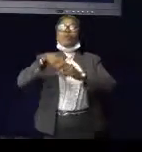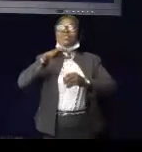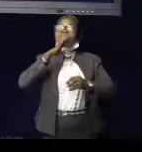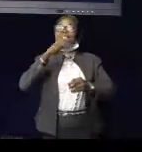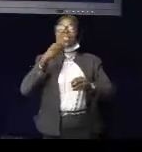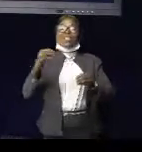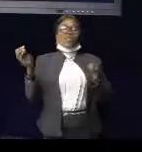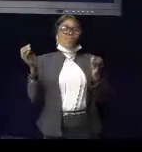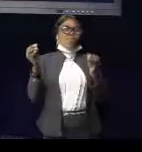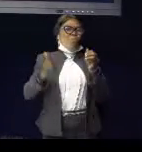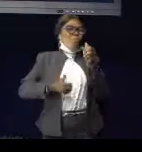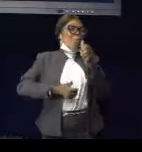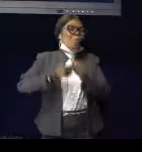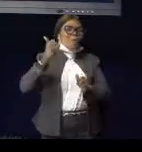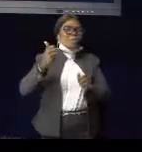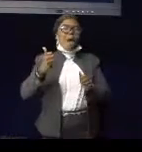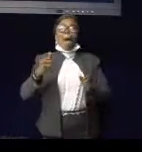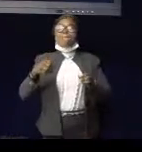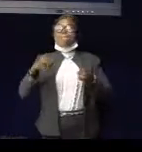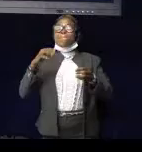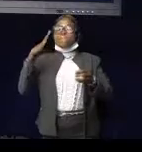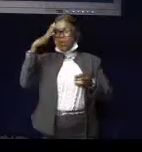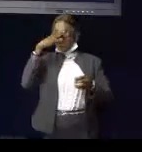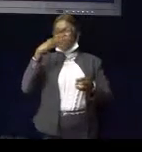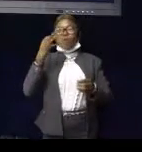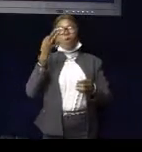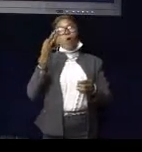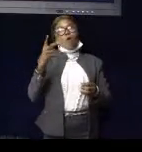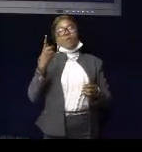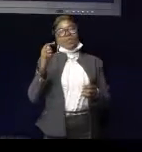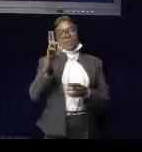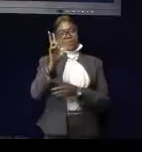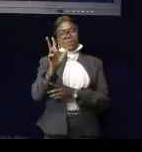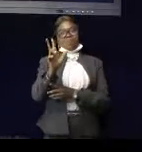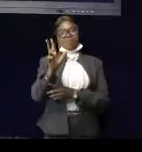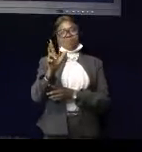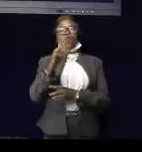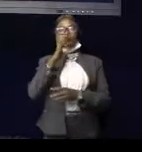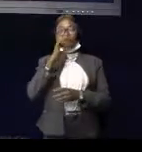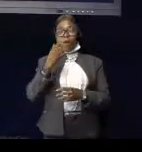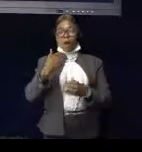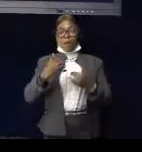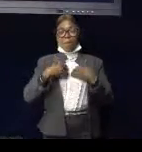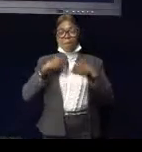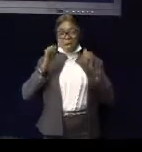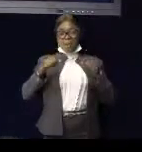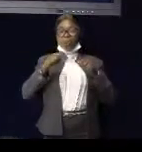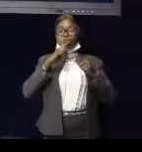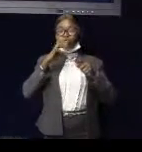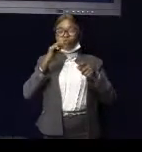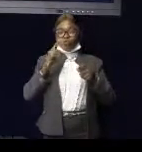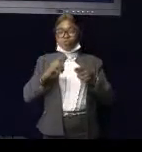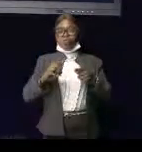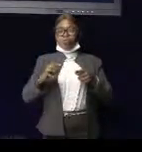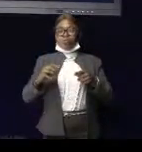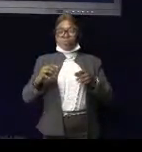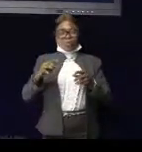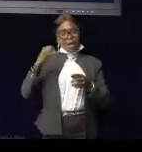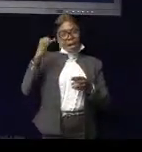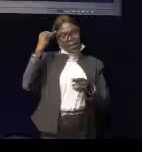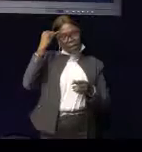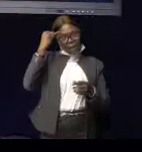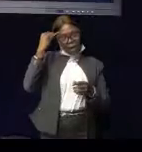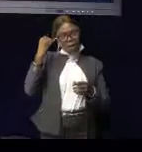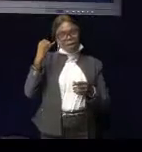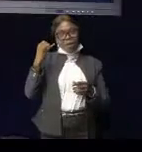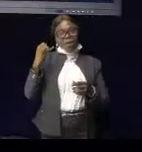most beautiful of the three. Yes. That we have been able to establish the positive, the